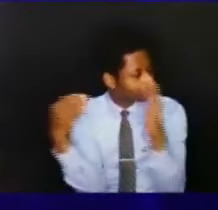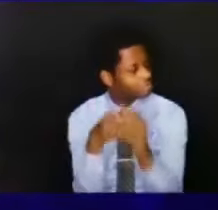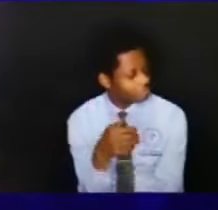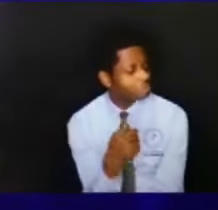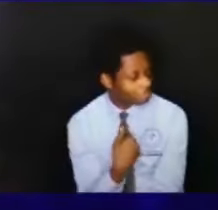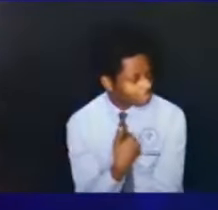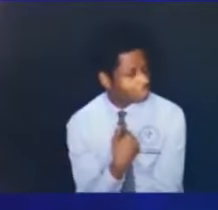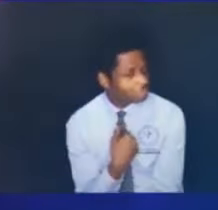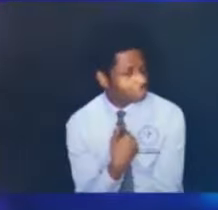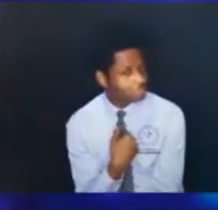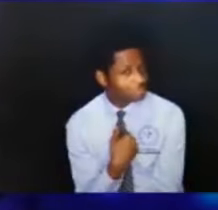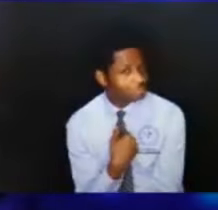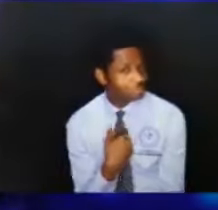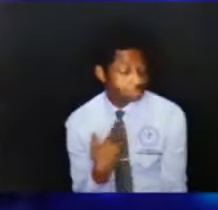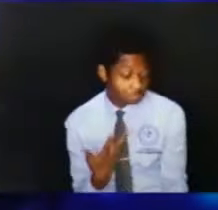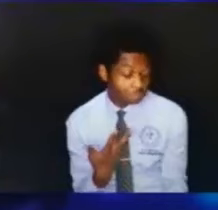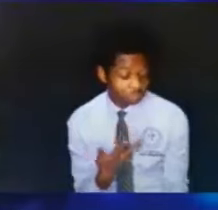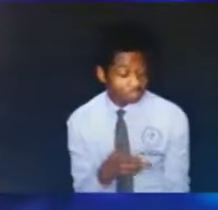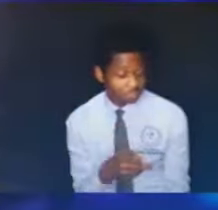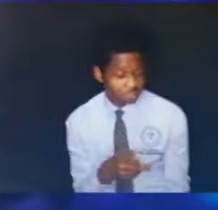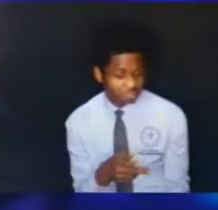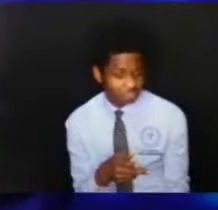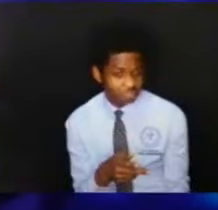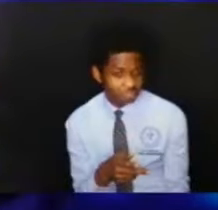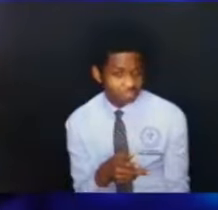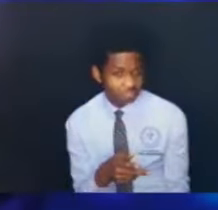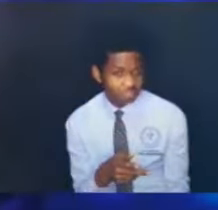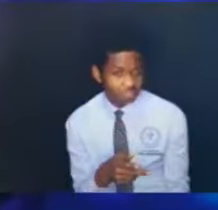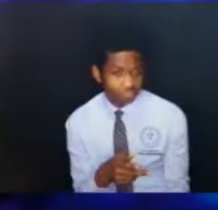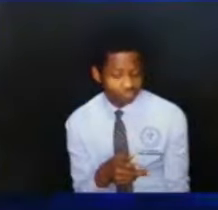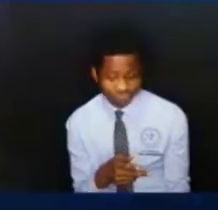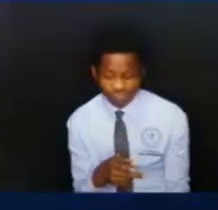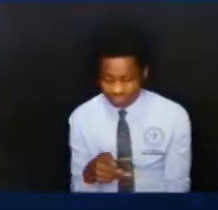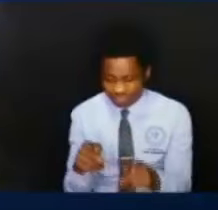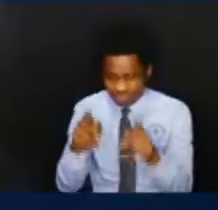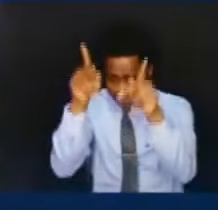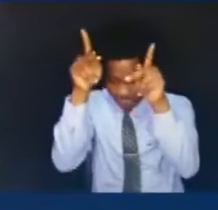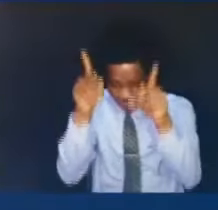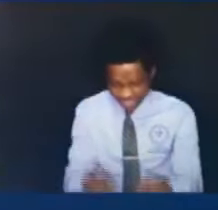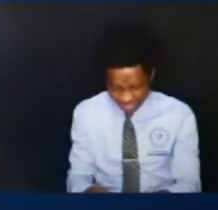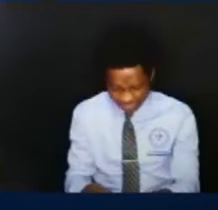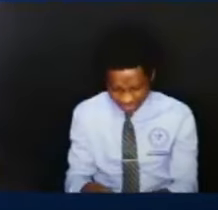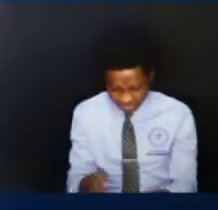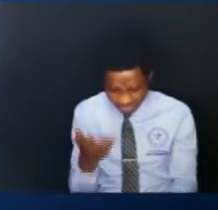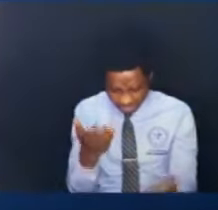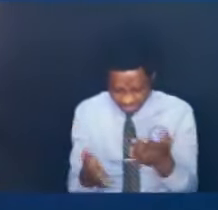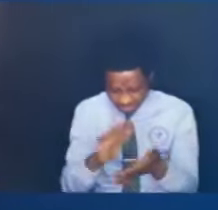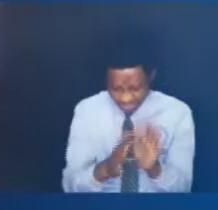against one may be offended because you took your stand on a matter